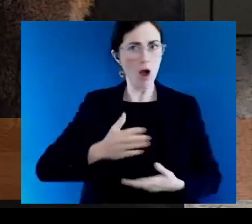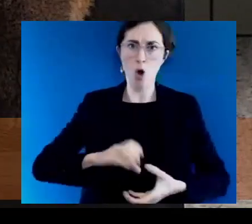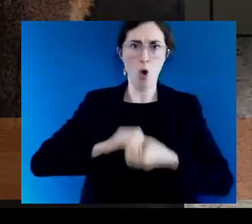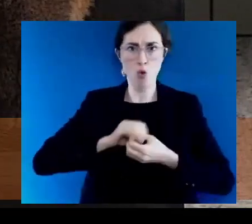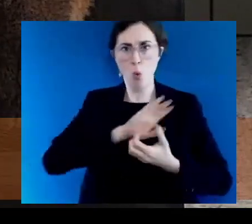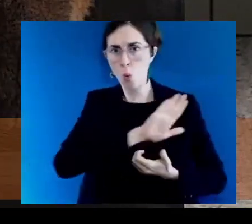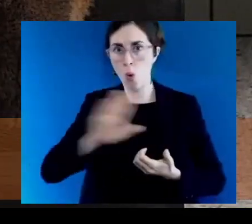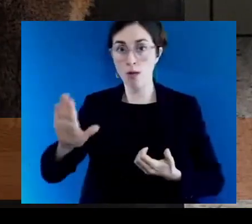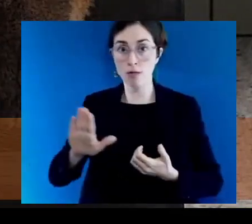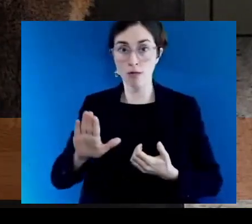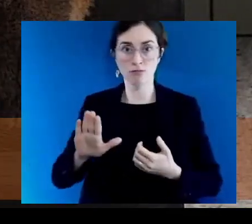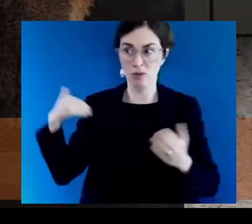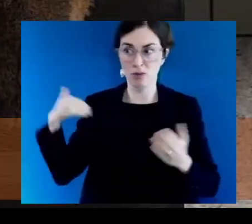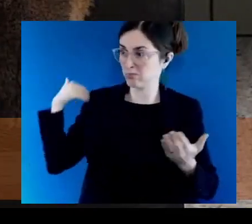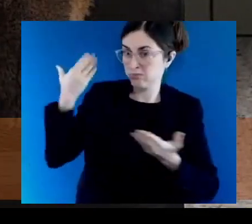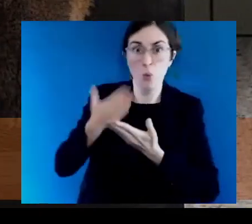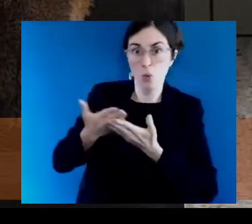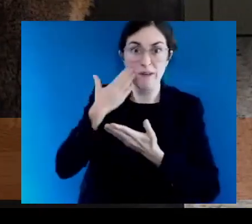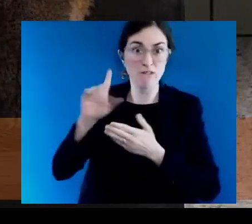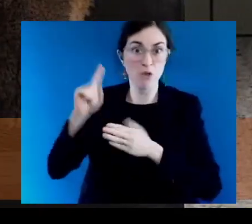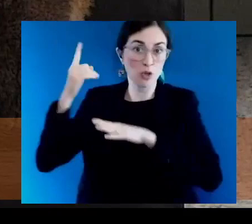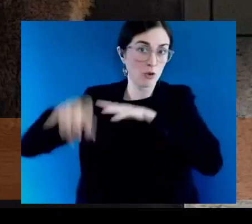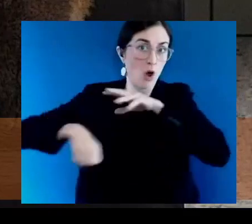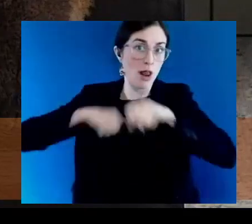And resources